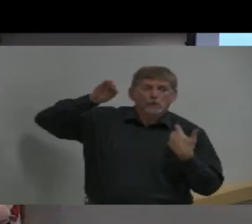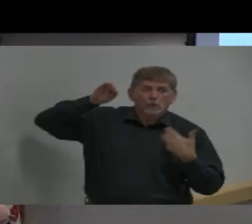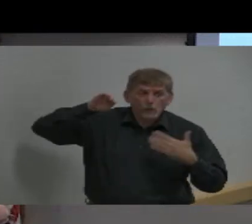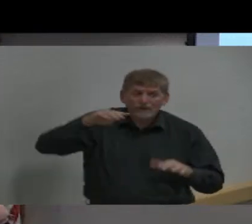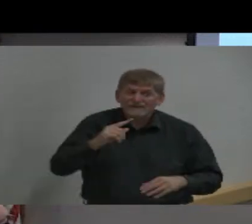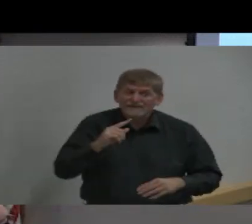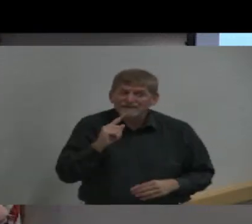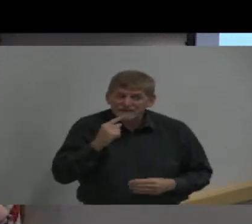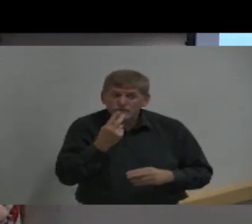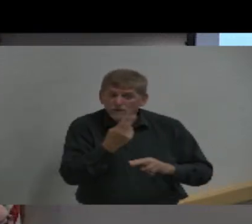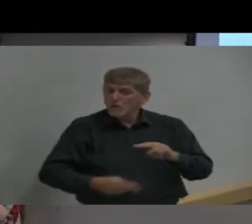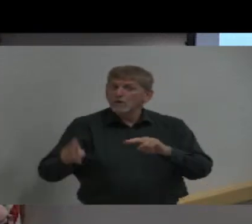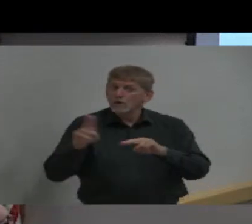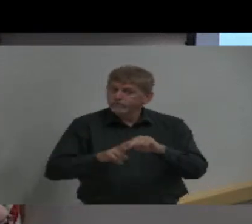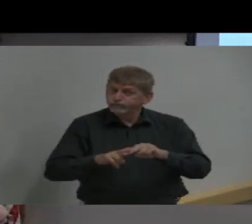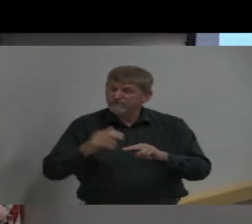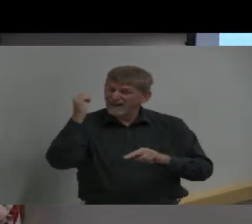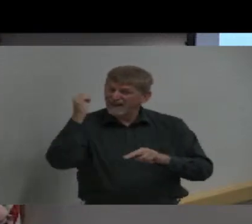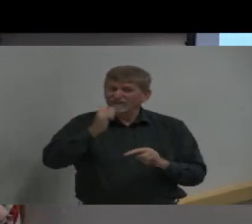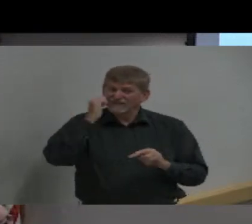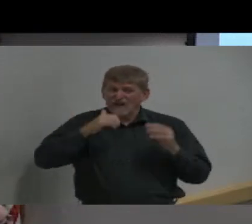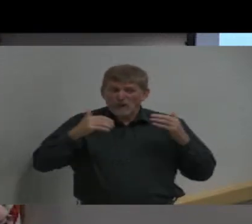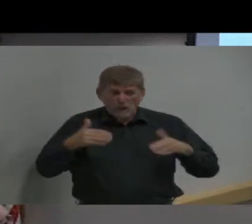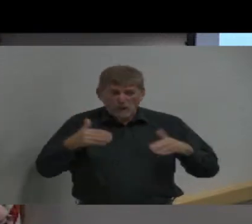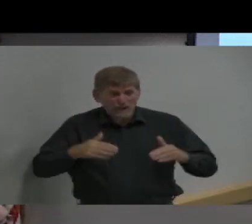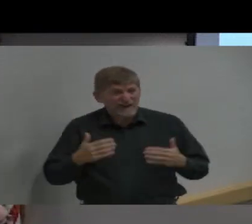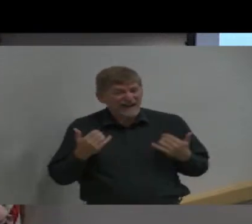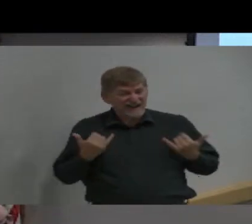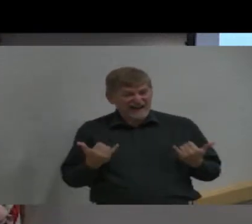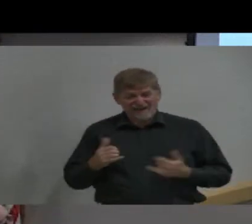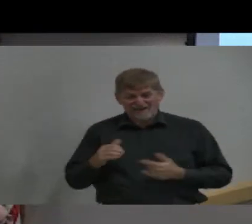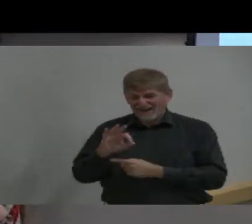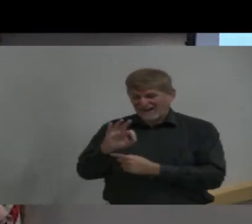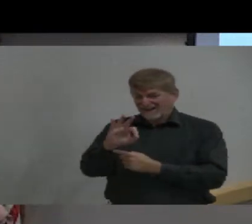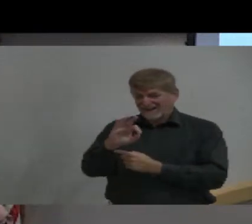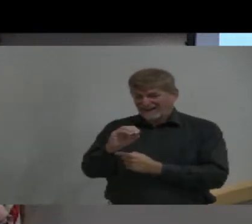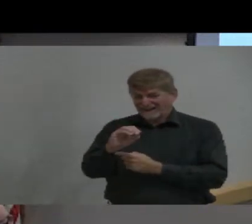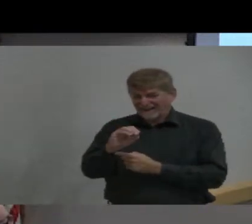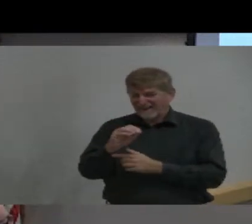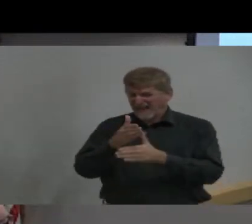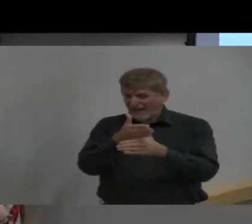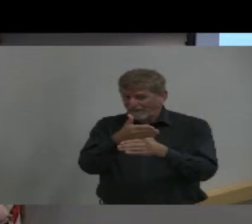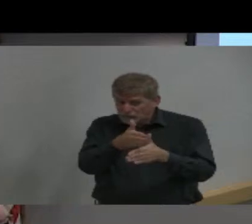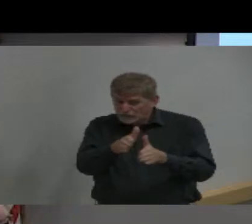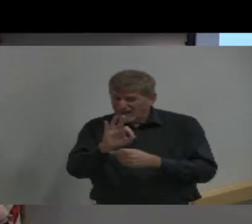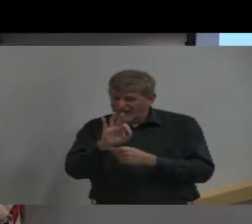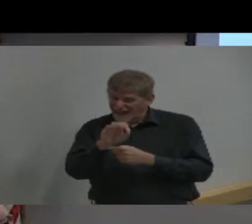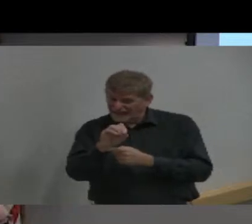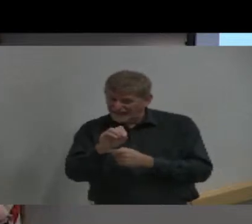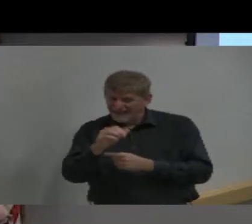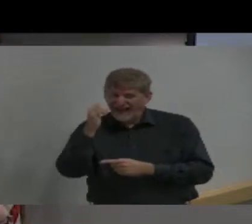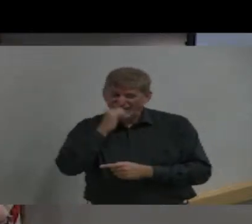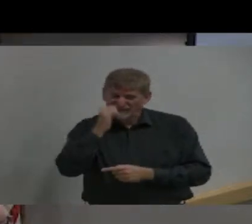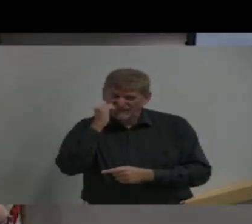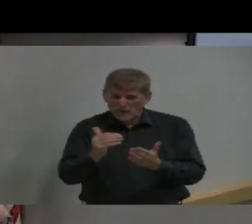cases, currently sitting at 90 cases on average per day for this week.